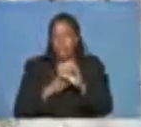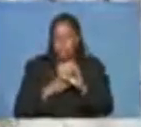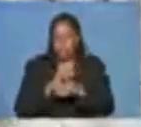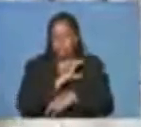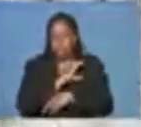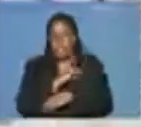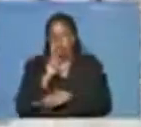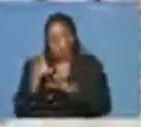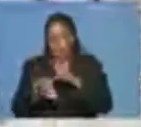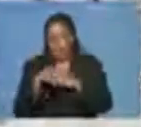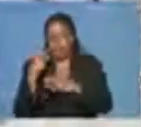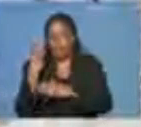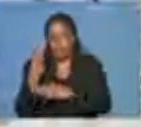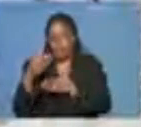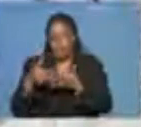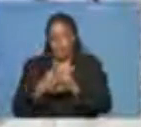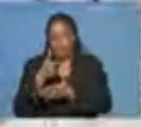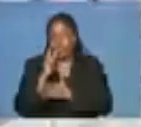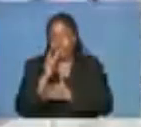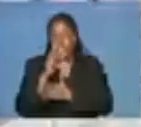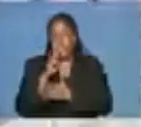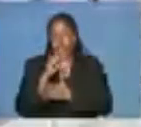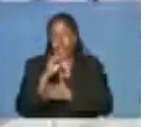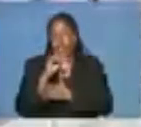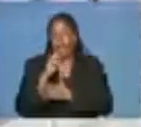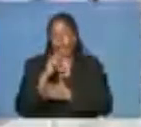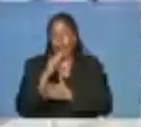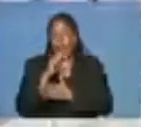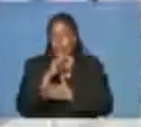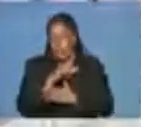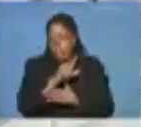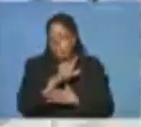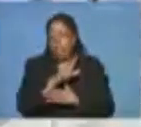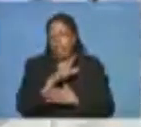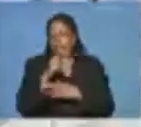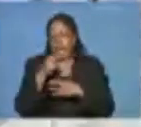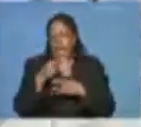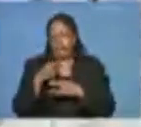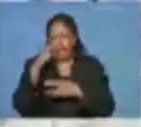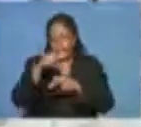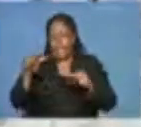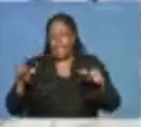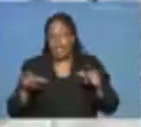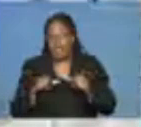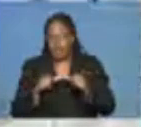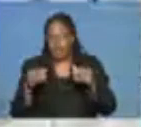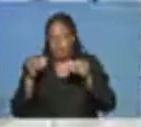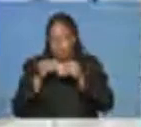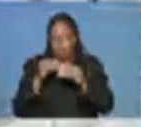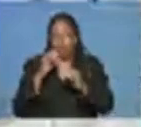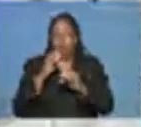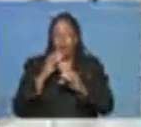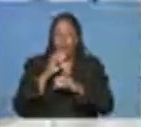the two victims of the recent shooting in the Montel Heights area. And as a result of that, they've beefed up their patrols with officers from a number